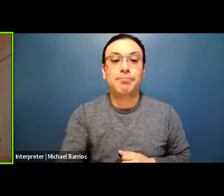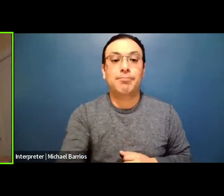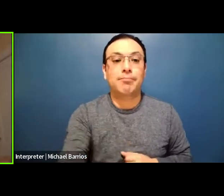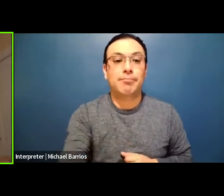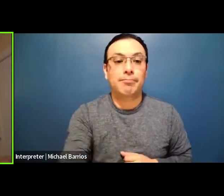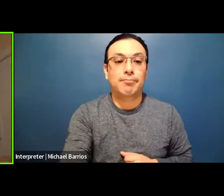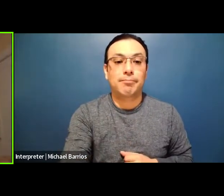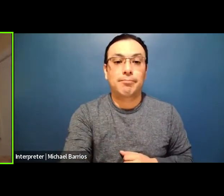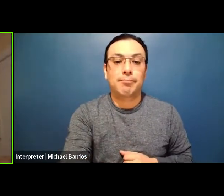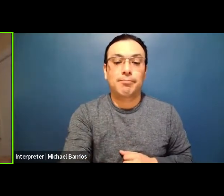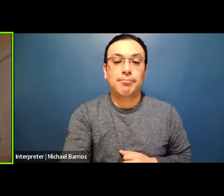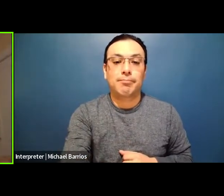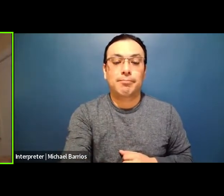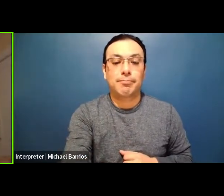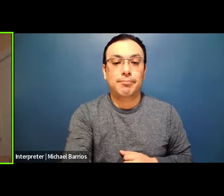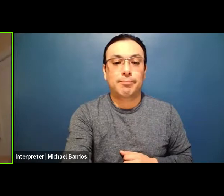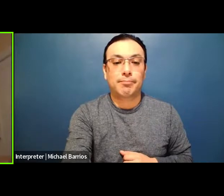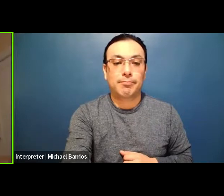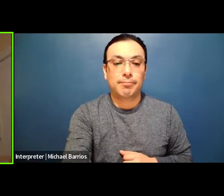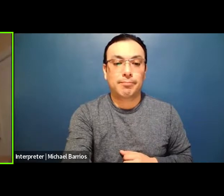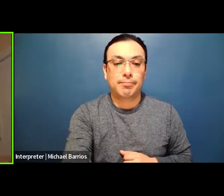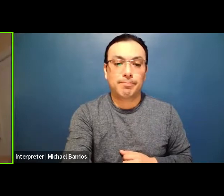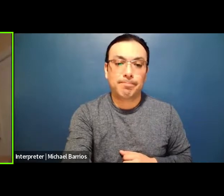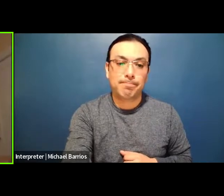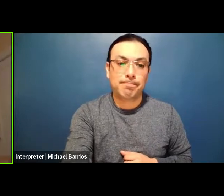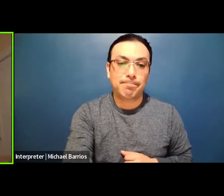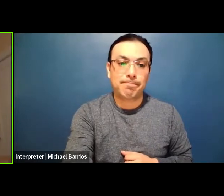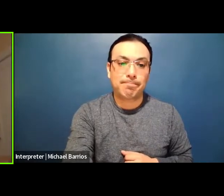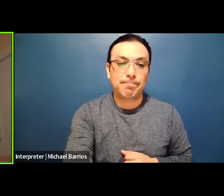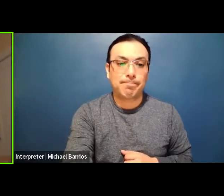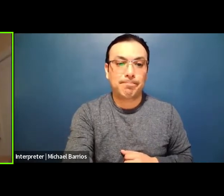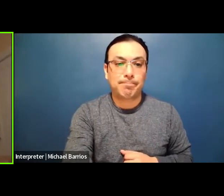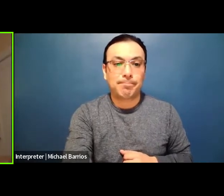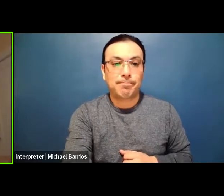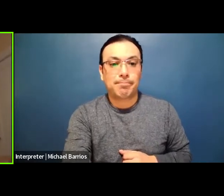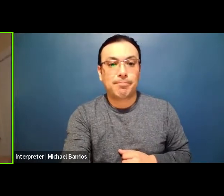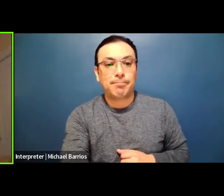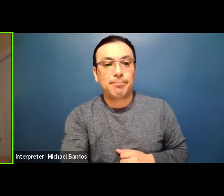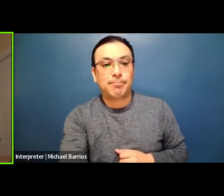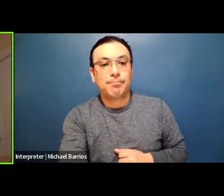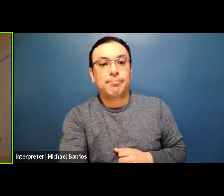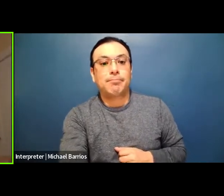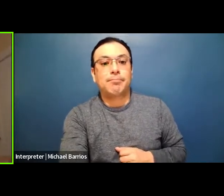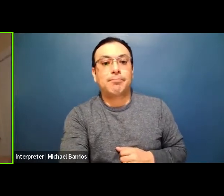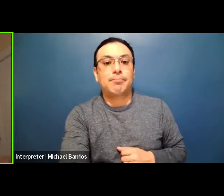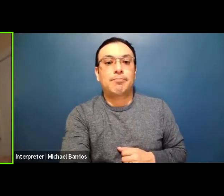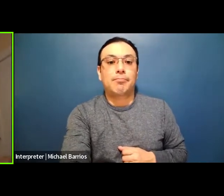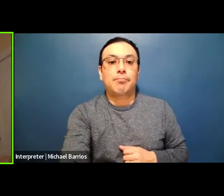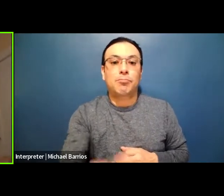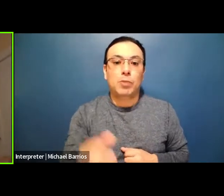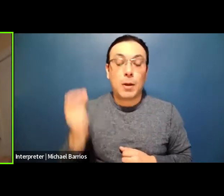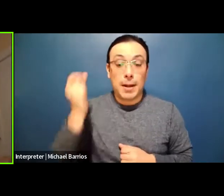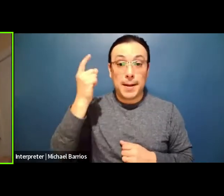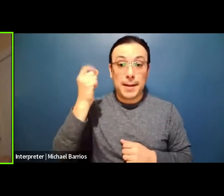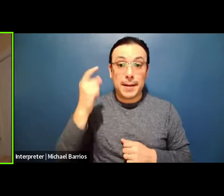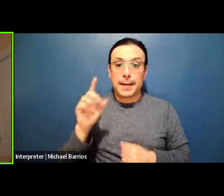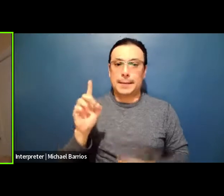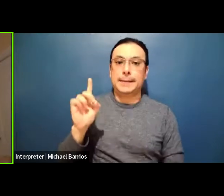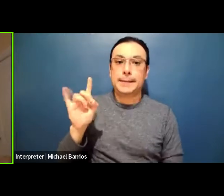dilemma about a technology as an alibi for articulating our fundamental